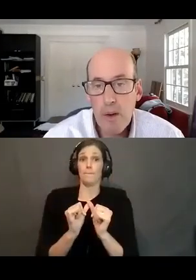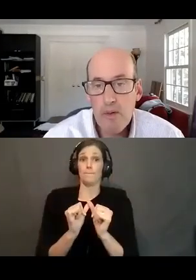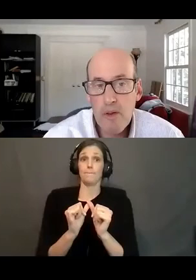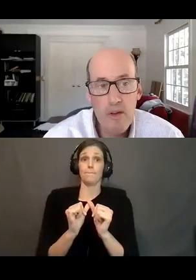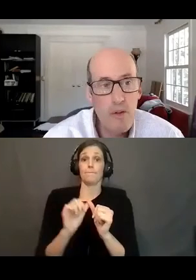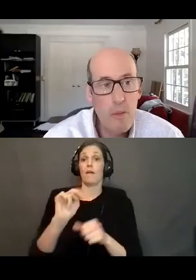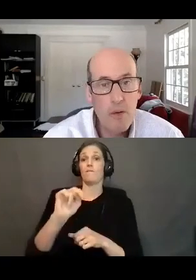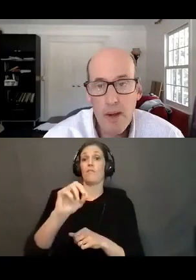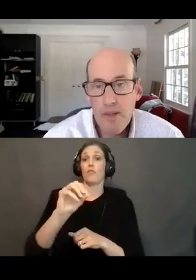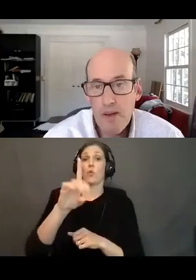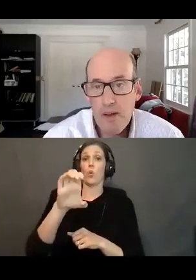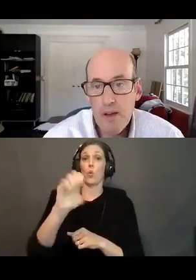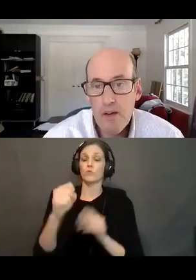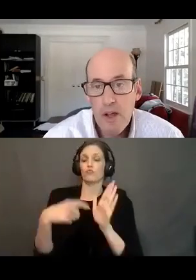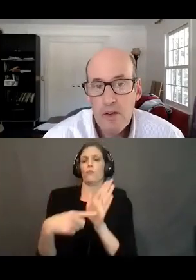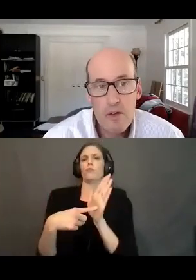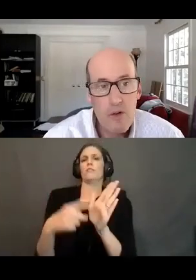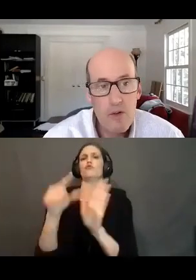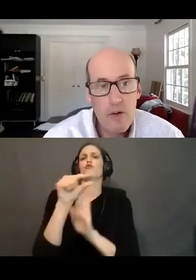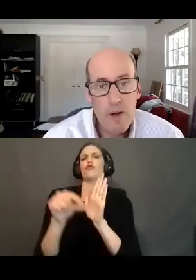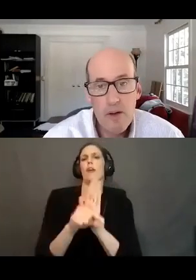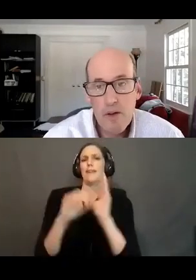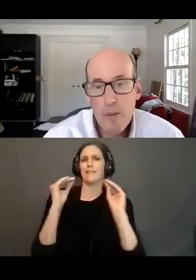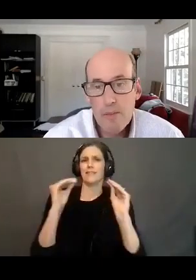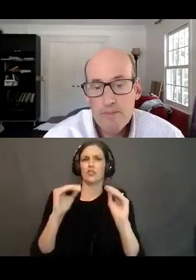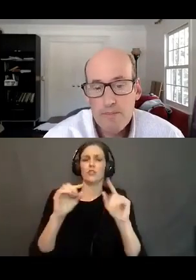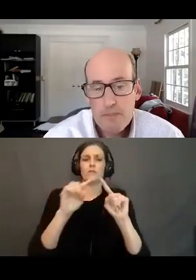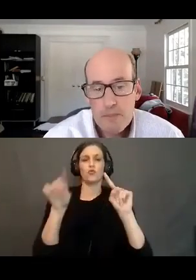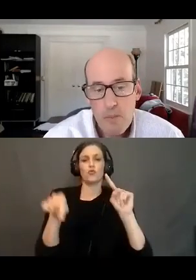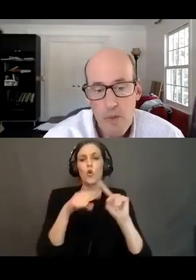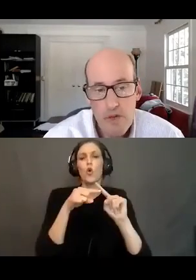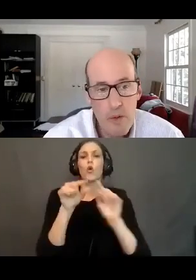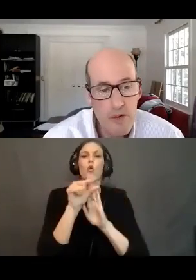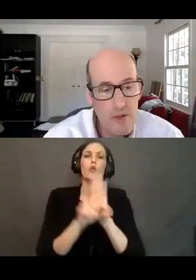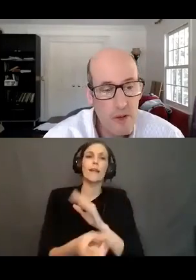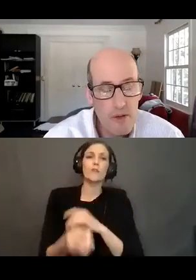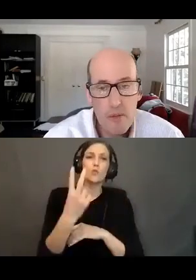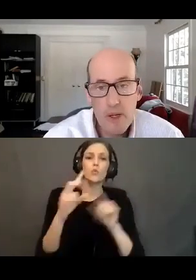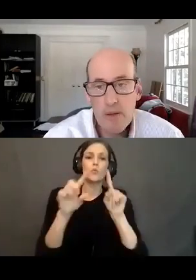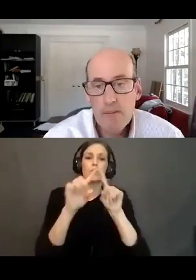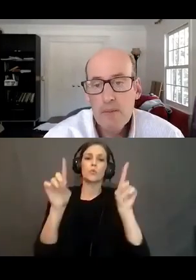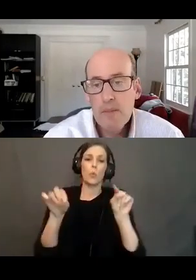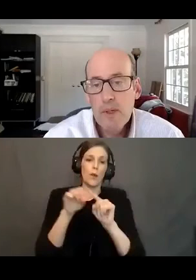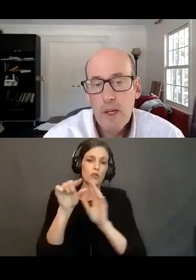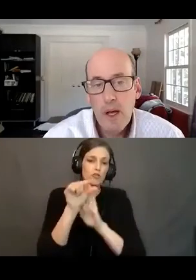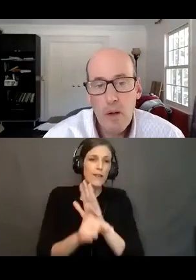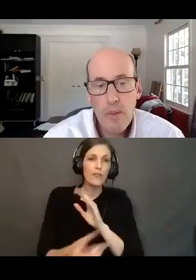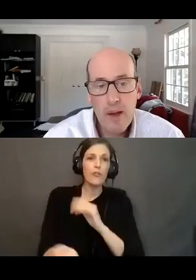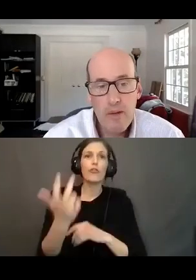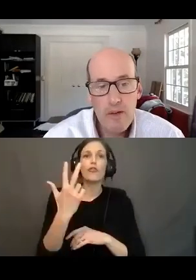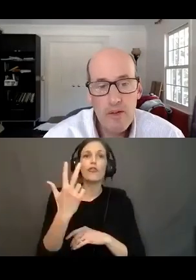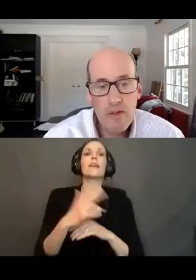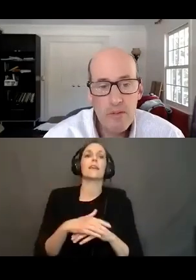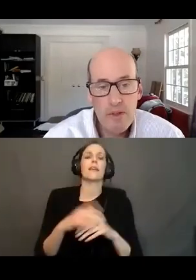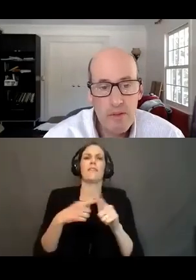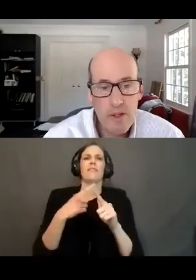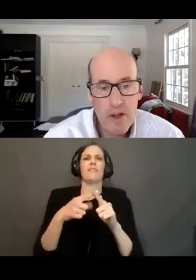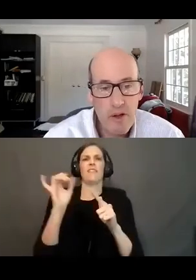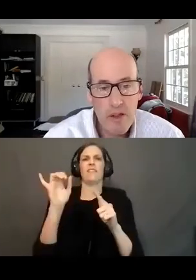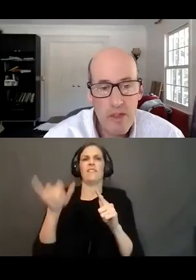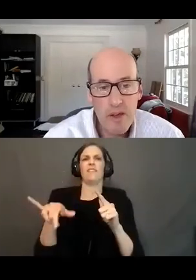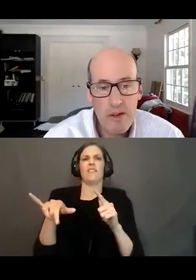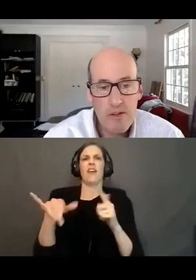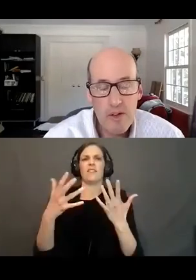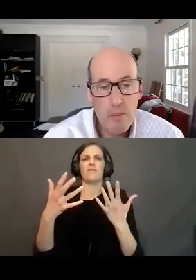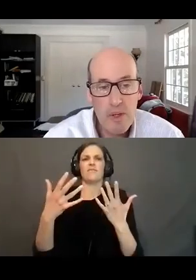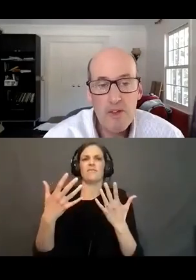nodes represents what grade they teach. Circles are grade 2, squares are grade 3, and they call